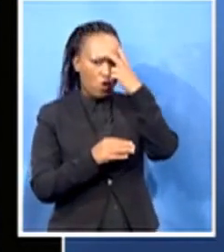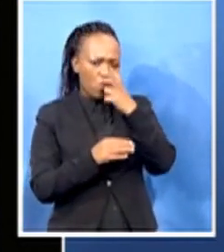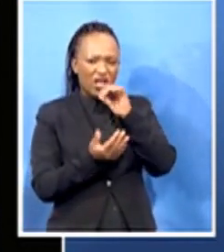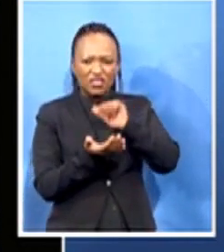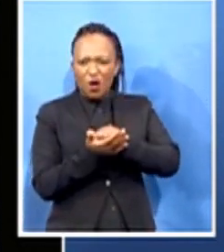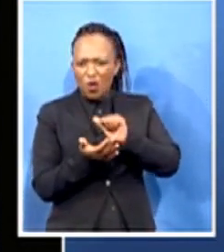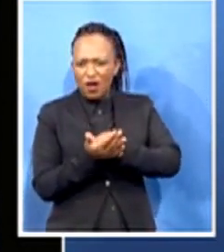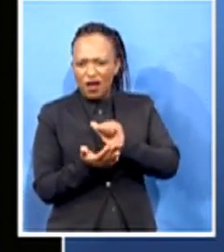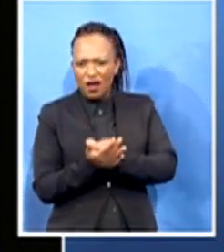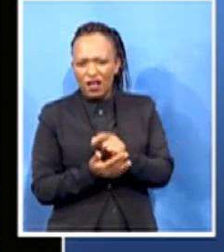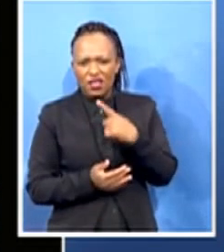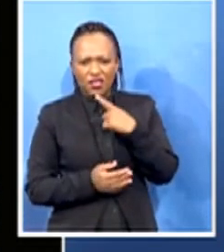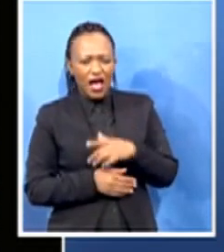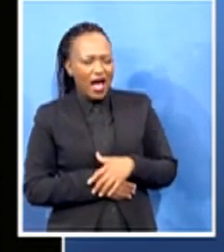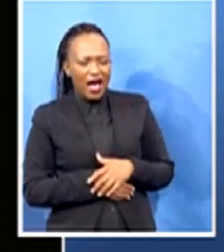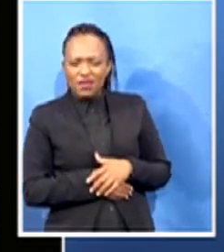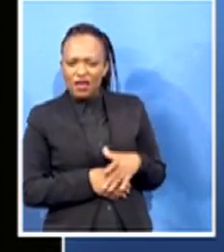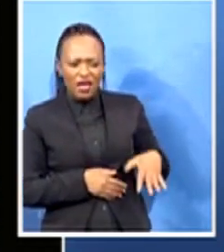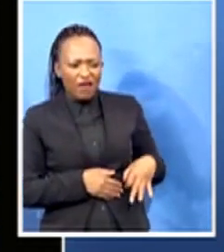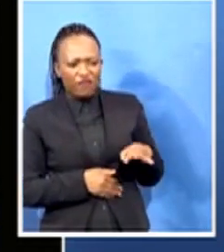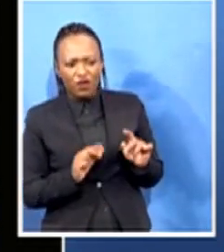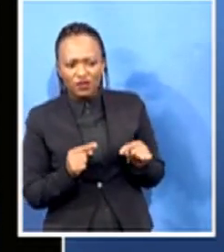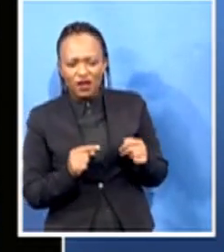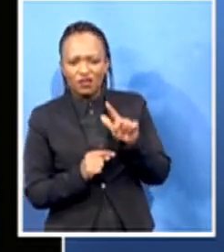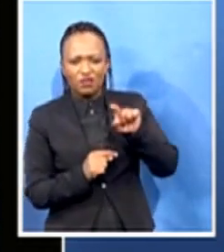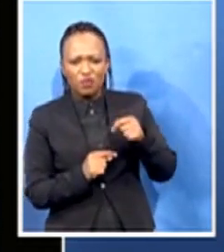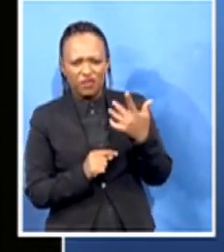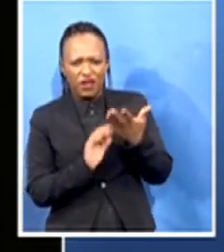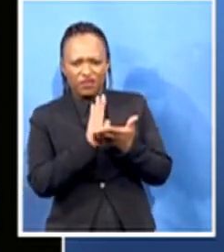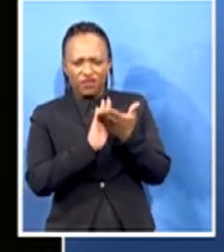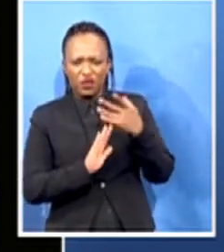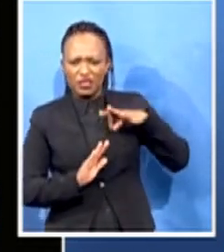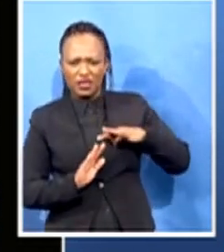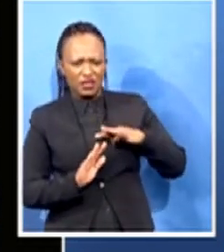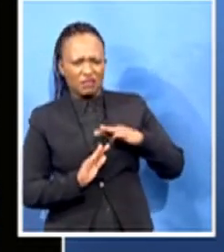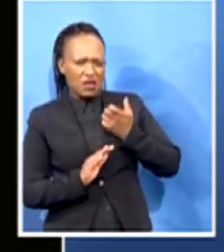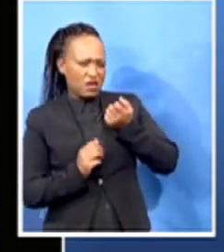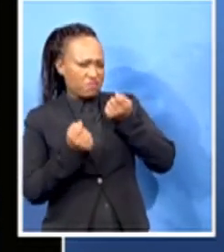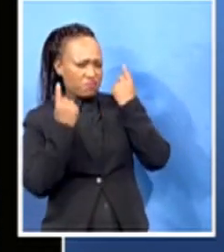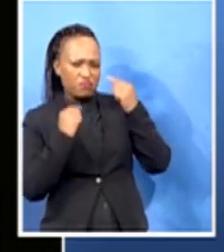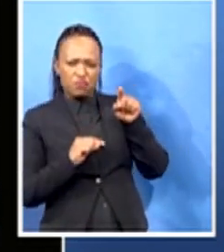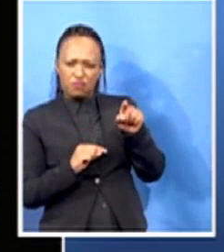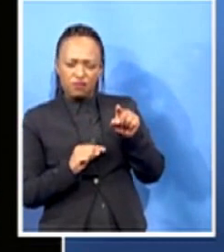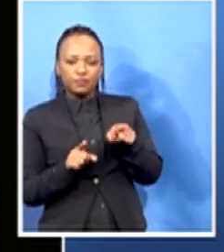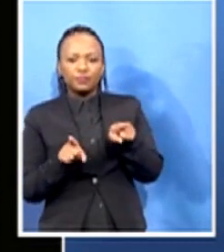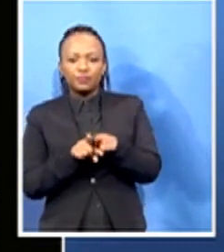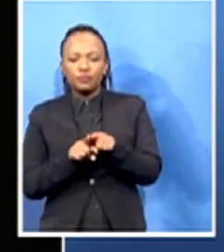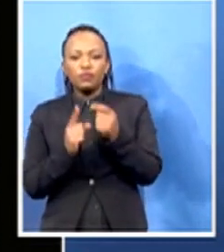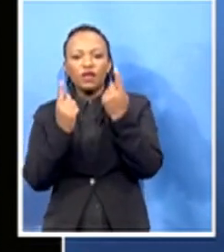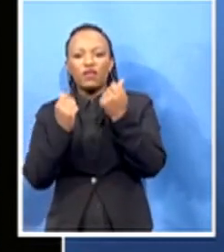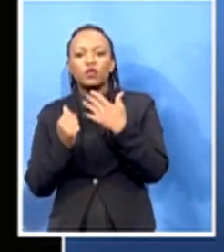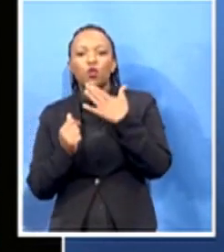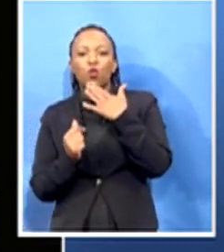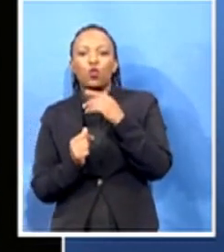7.5. I don't understand what you are talking about now. Yeah. When you go to the finances of Exxaro, it doesn't show that they can